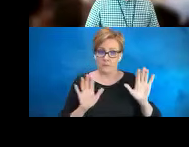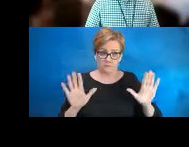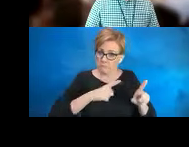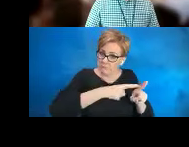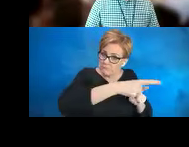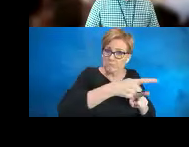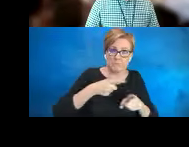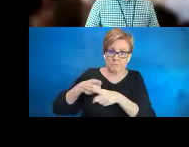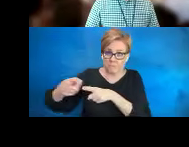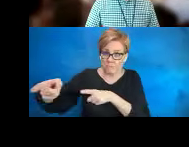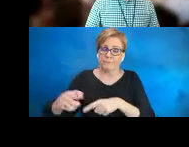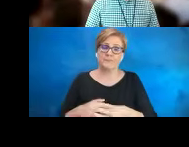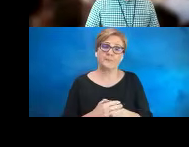office.